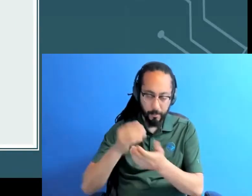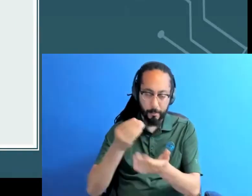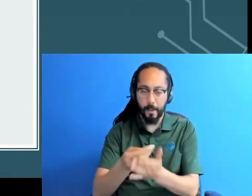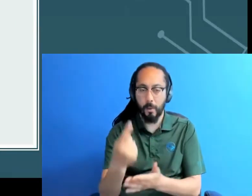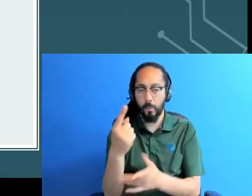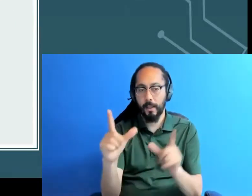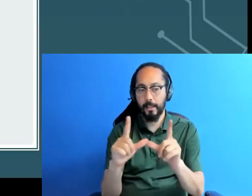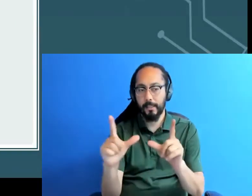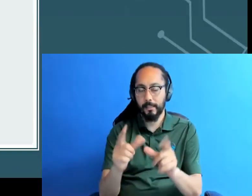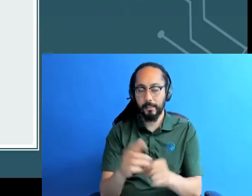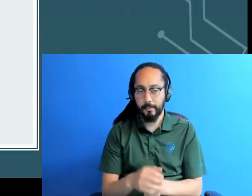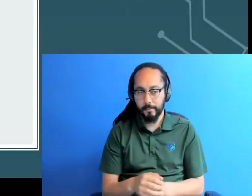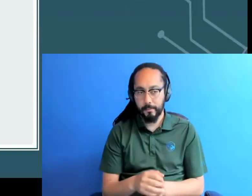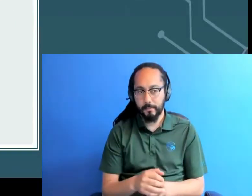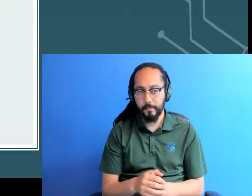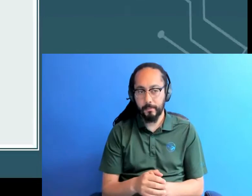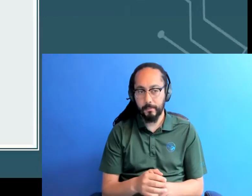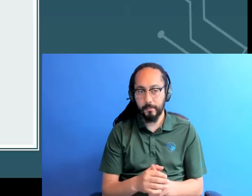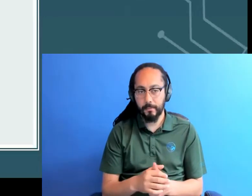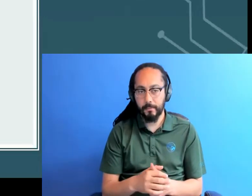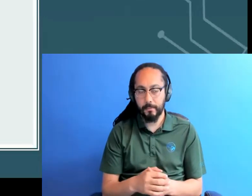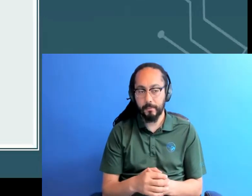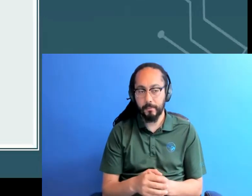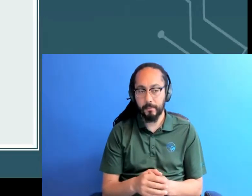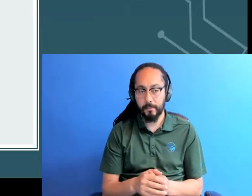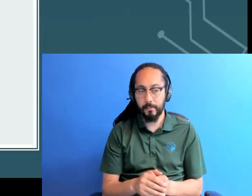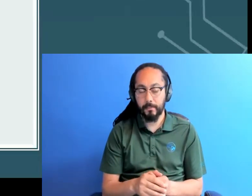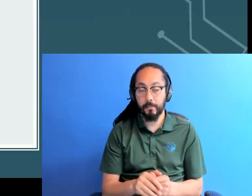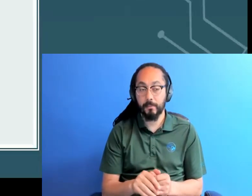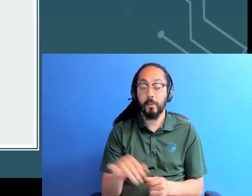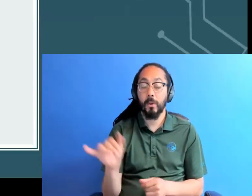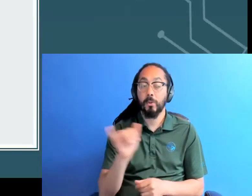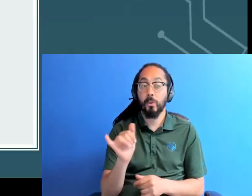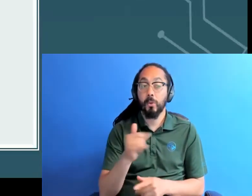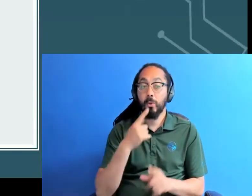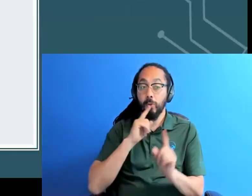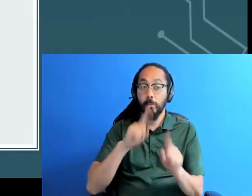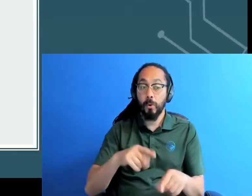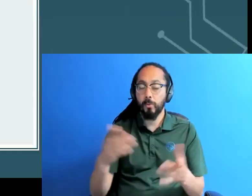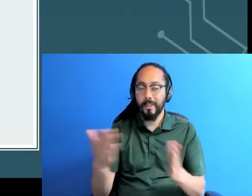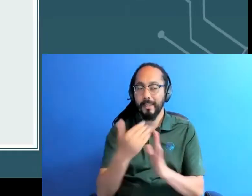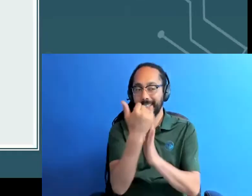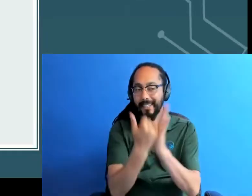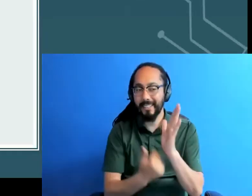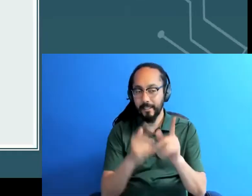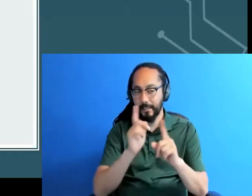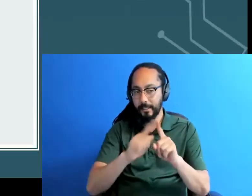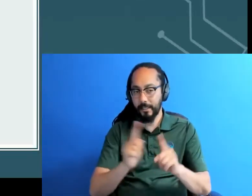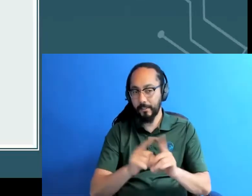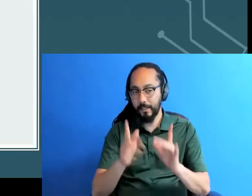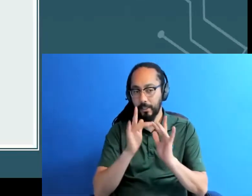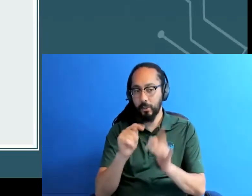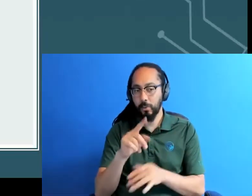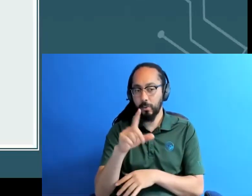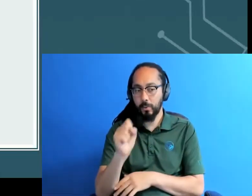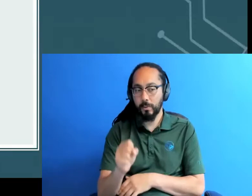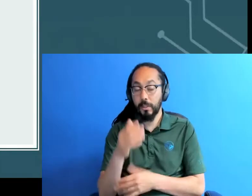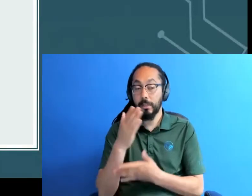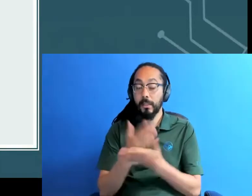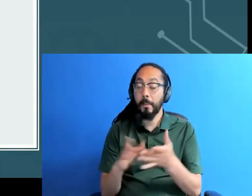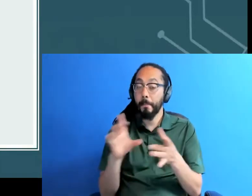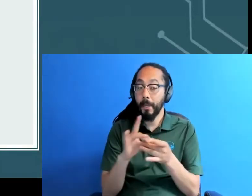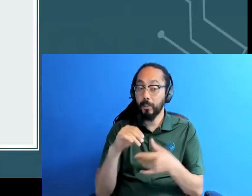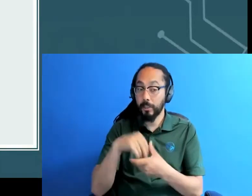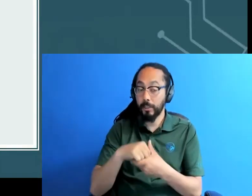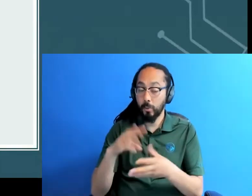Then the bulk of the report is a listing of different digital tools. And they're ones that were mentioned in the workshop, as I said,